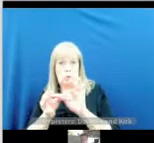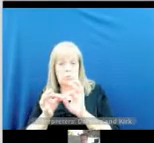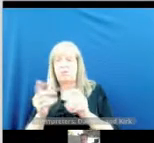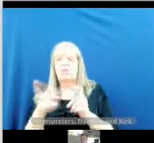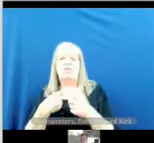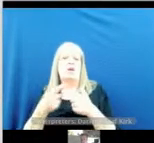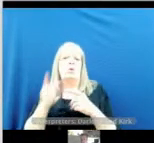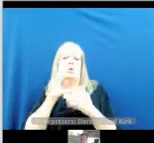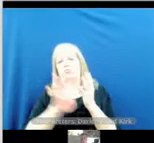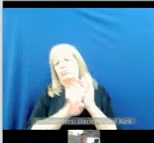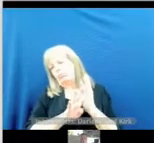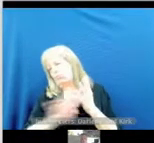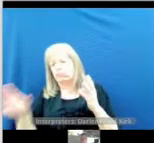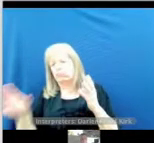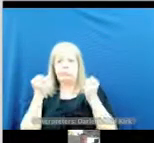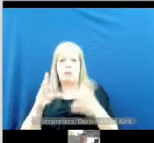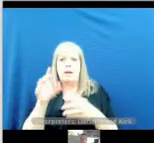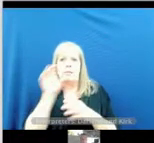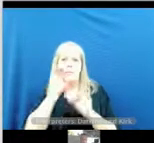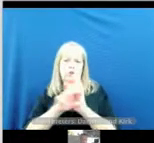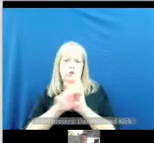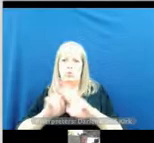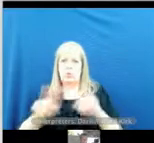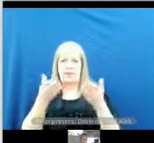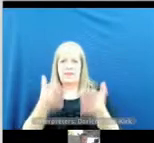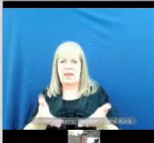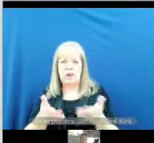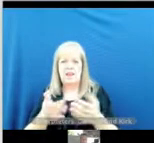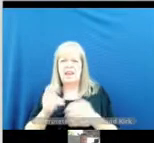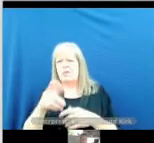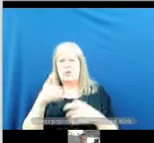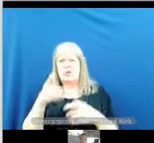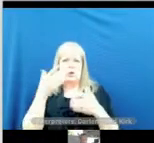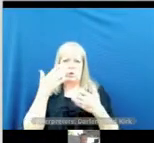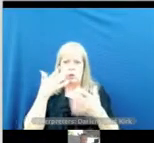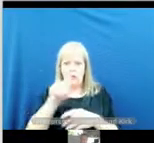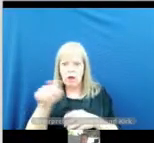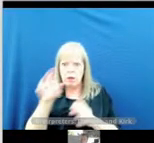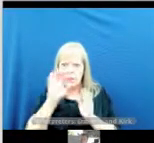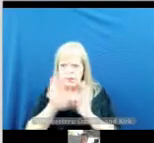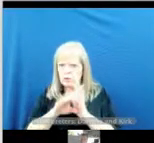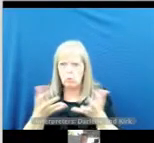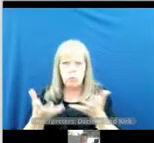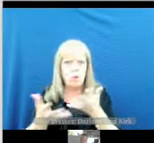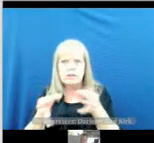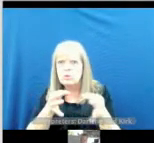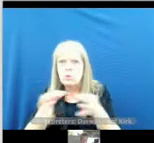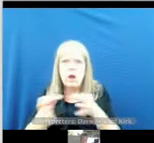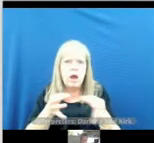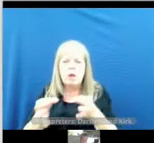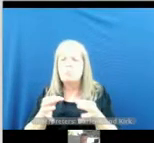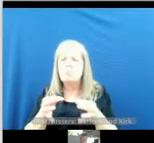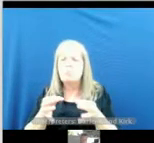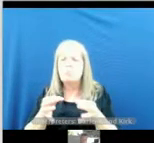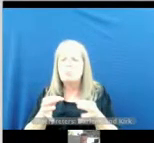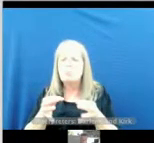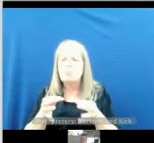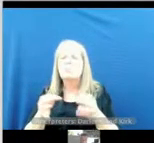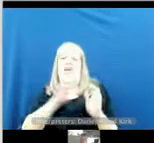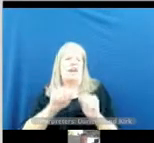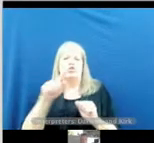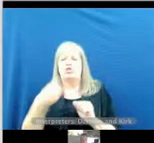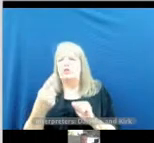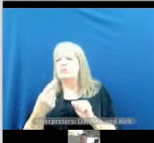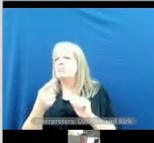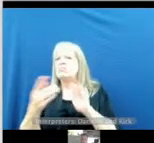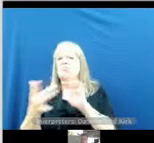available. If you don't know about them, you don't know how to describe them, then there's always a way to reach out and to ask for support for that. I'd be happy to help